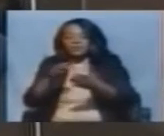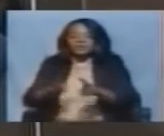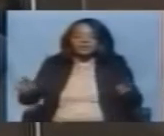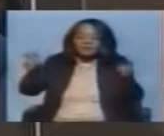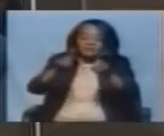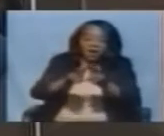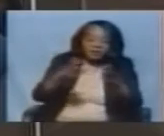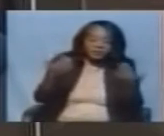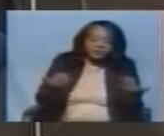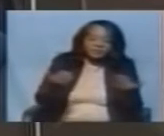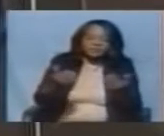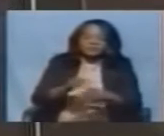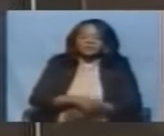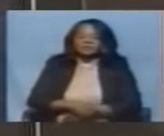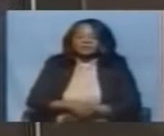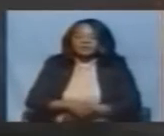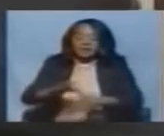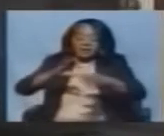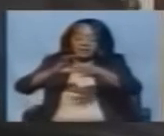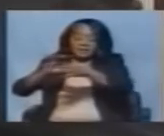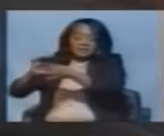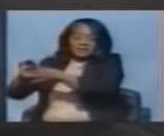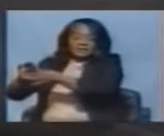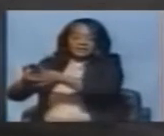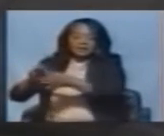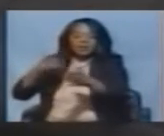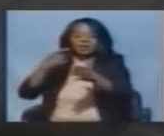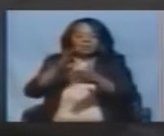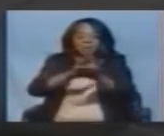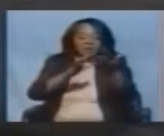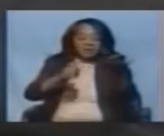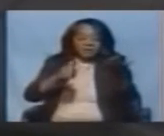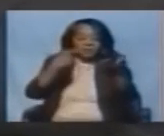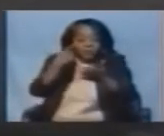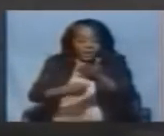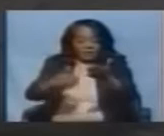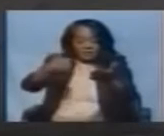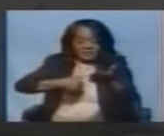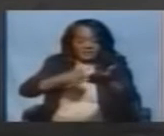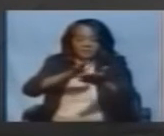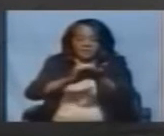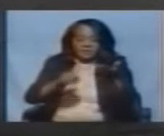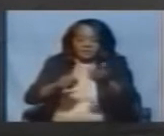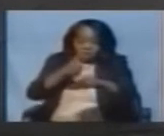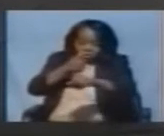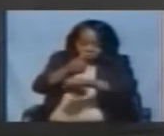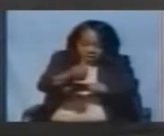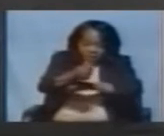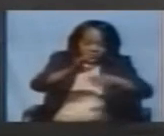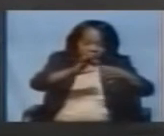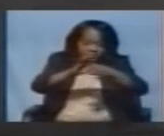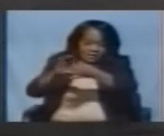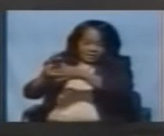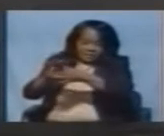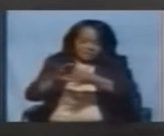the law? It's a chain. So what we believe... What I'm trying to say is you blame this chain. Mm-hmm. And it's